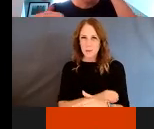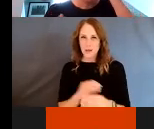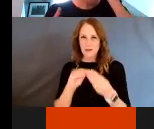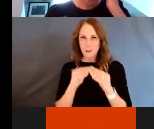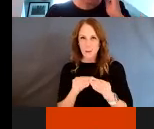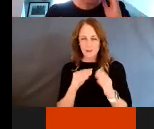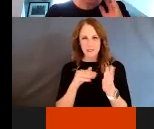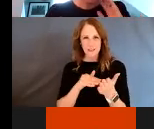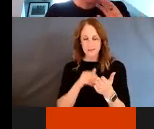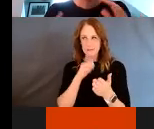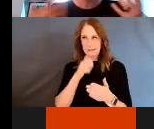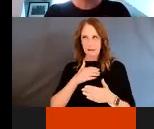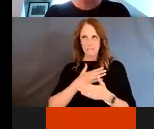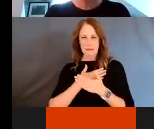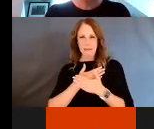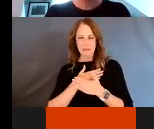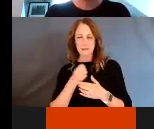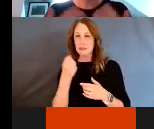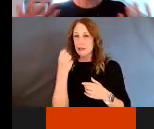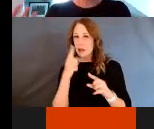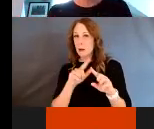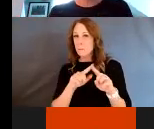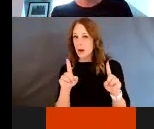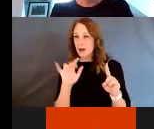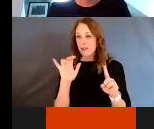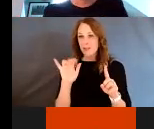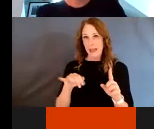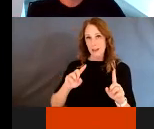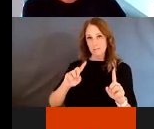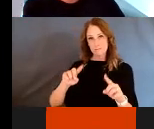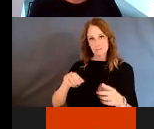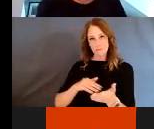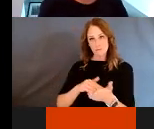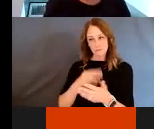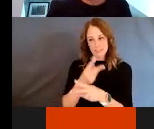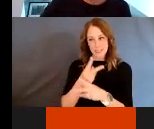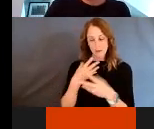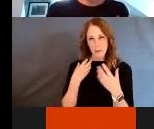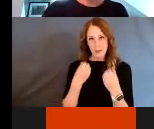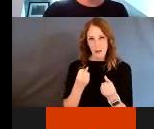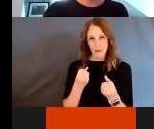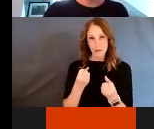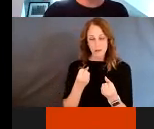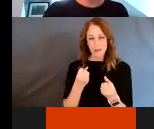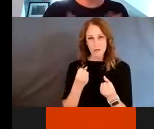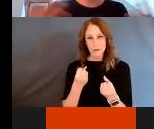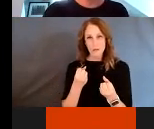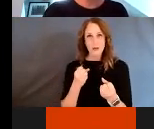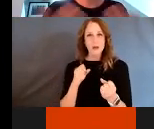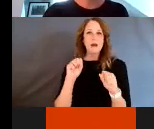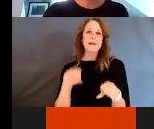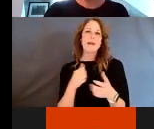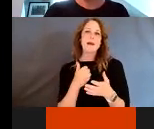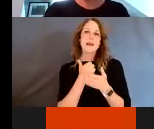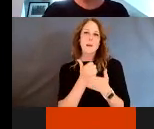doctor's. But the practice of taking care of your health through medicine can help you. That